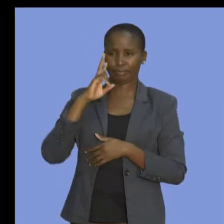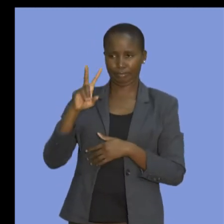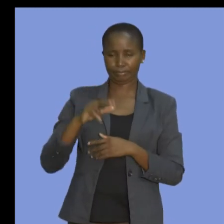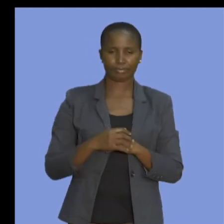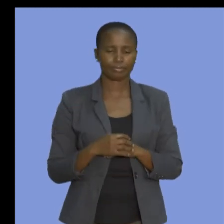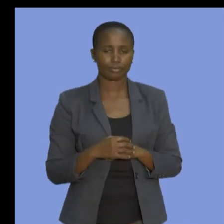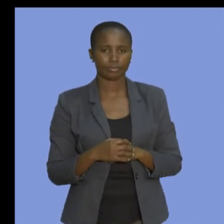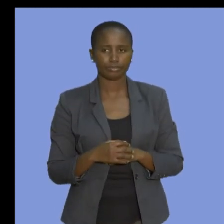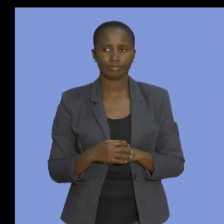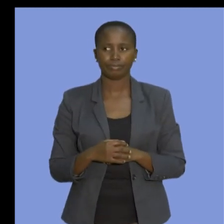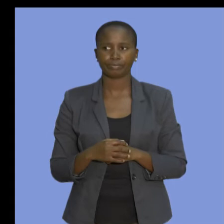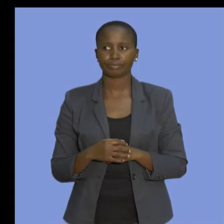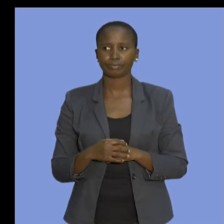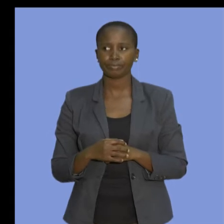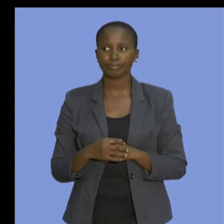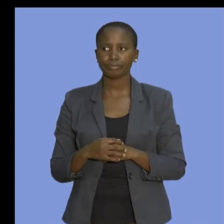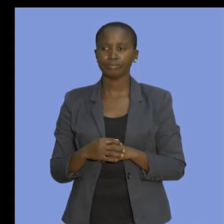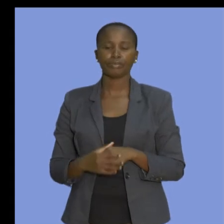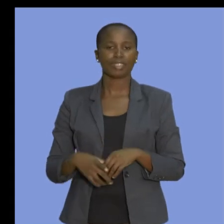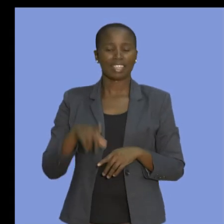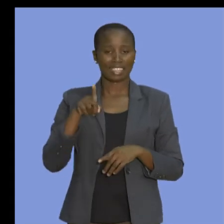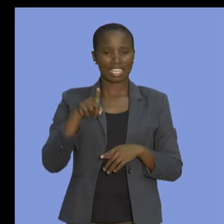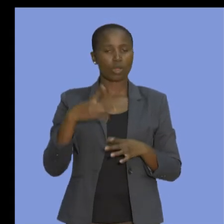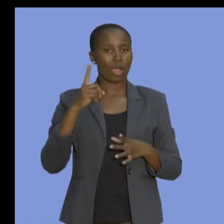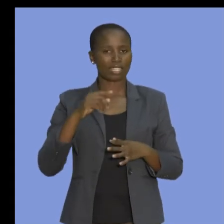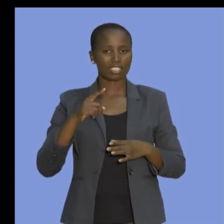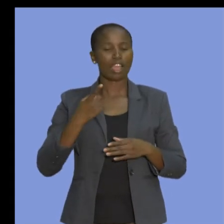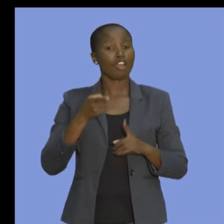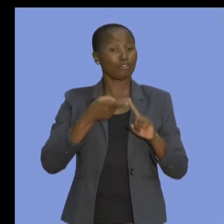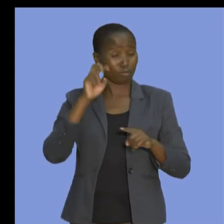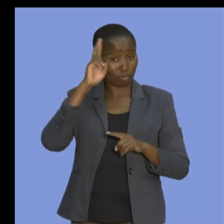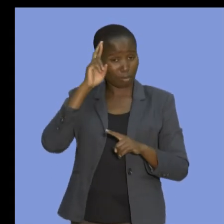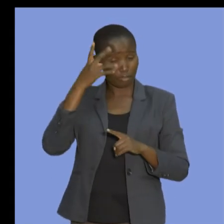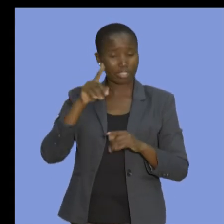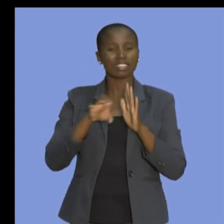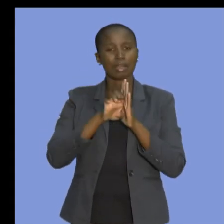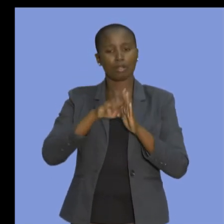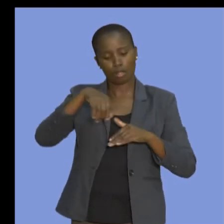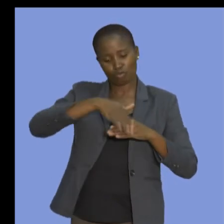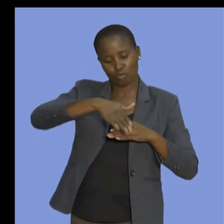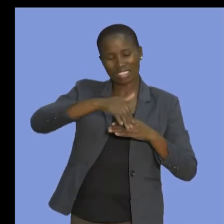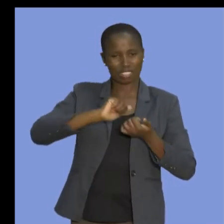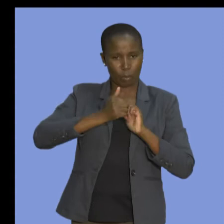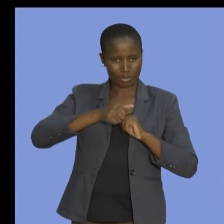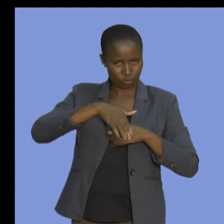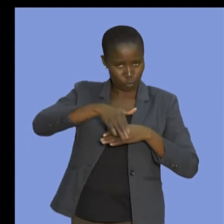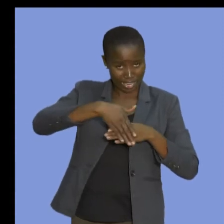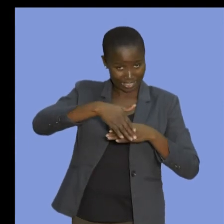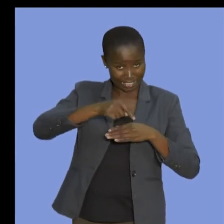So these are the runs from a cricket game. Okay,